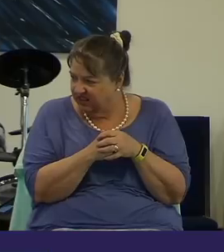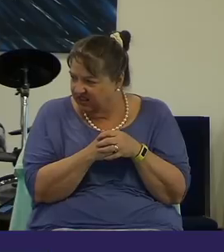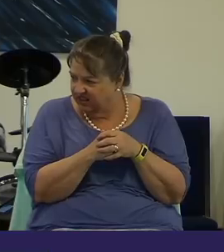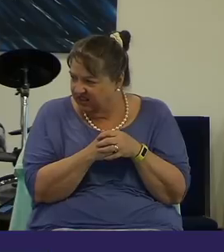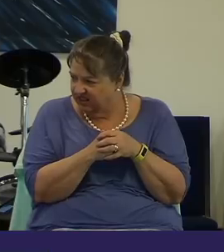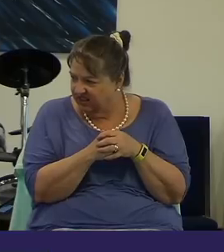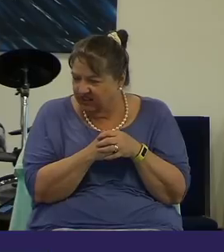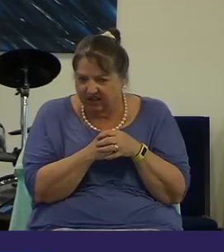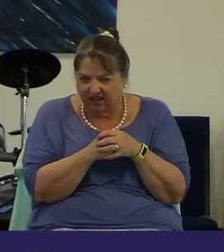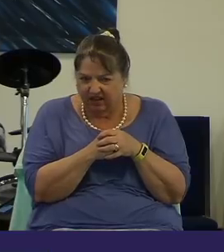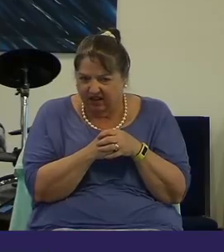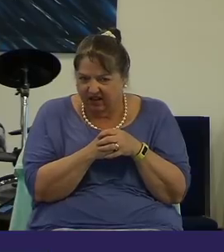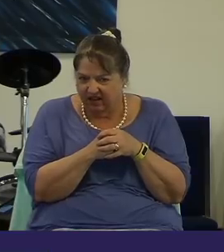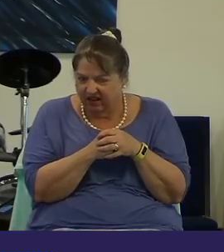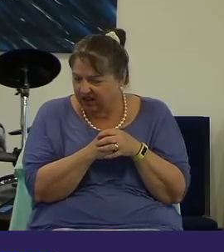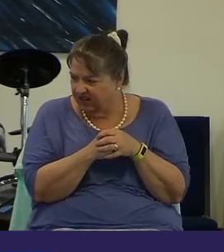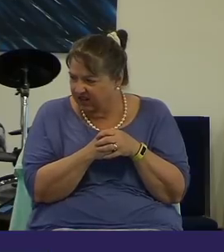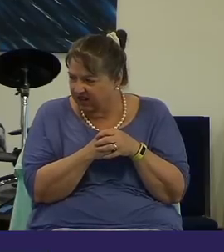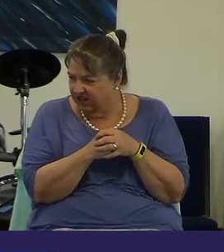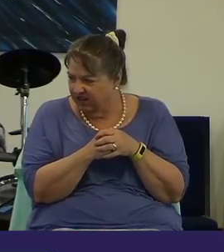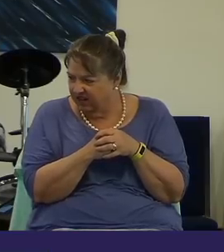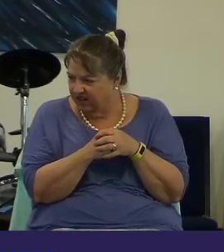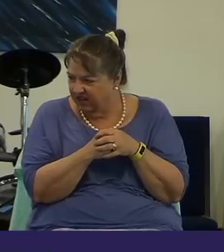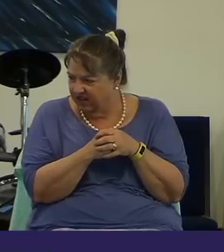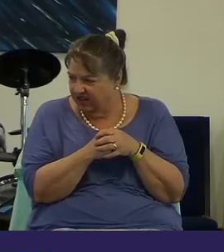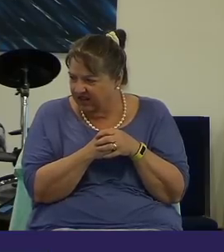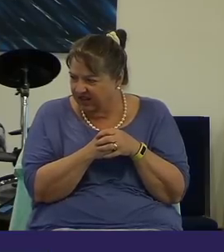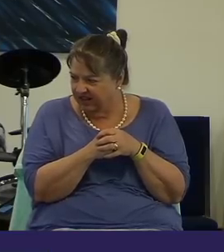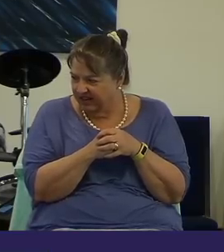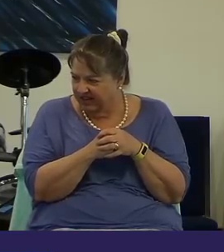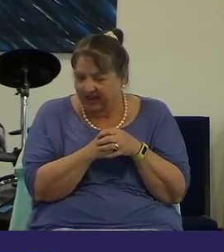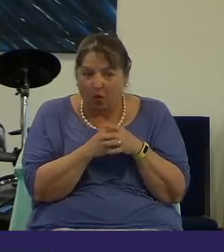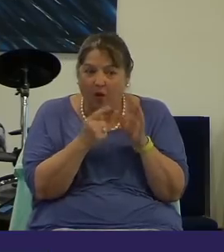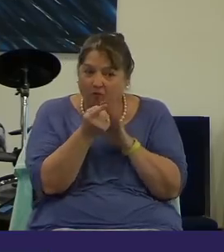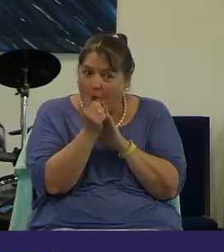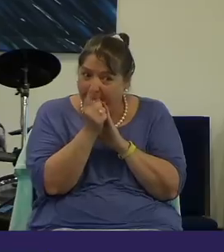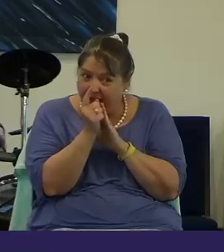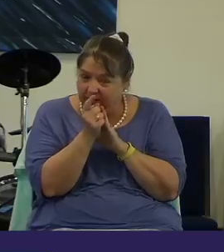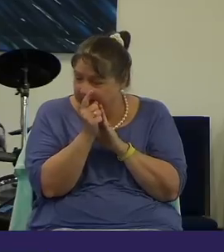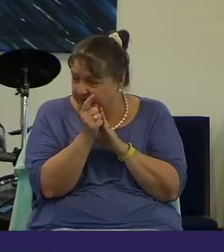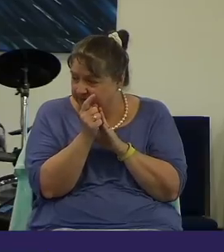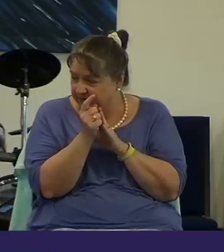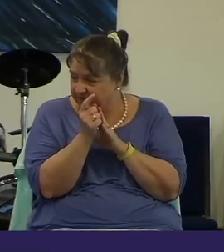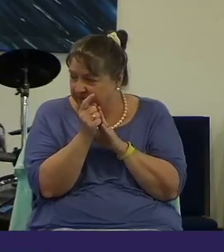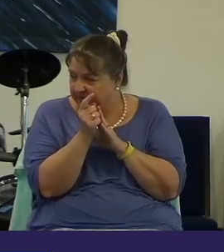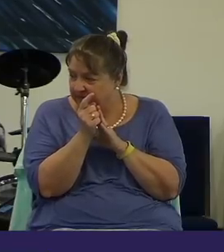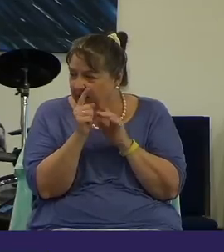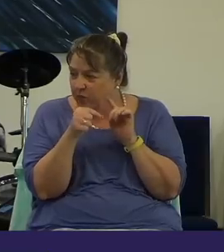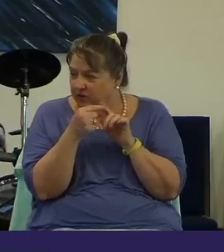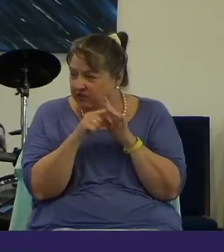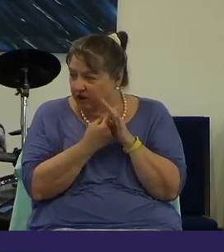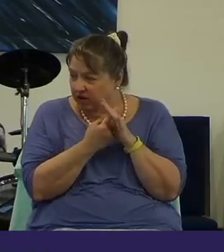isn't really a contest to see who does it first. But we only have a minute, so that's...